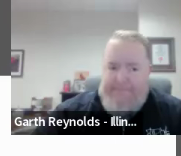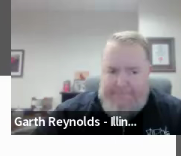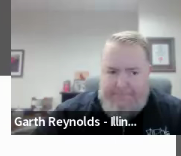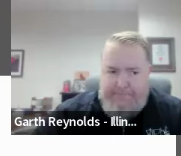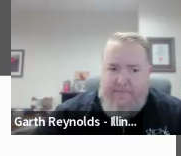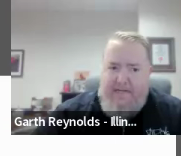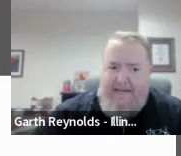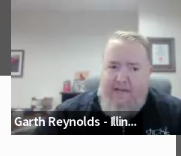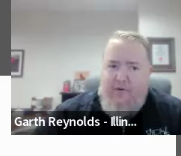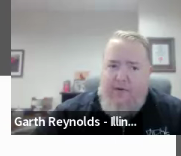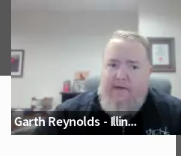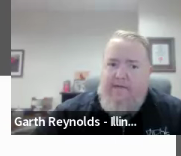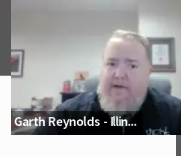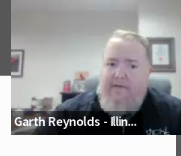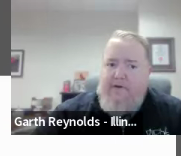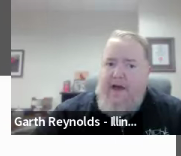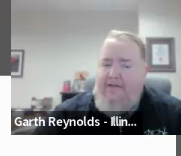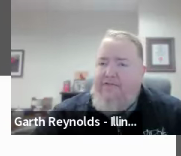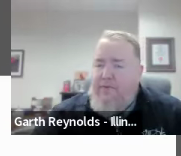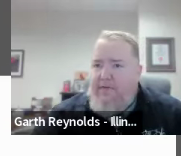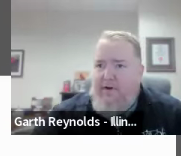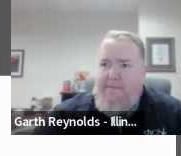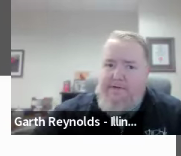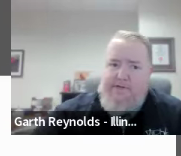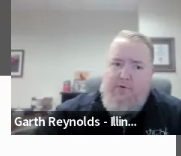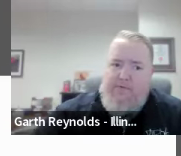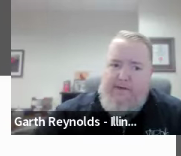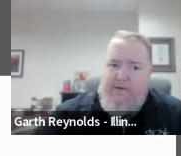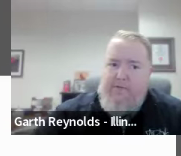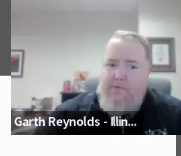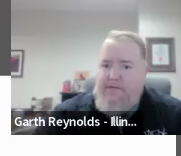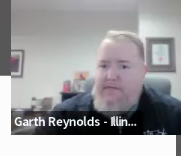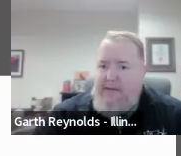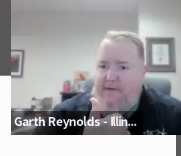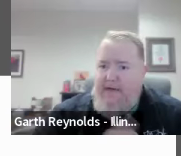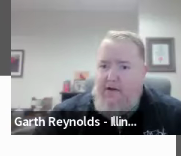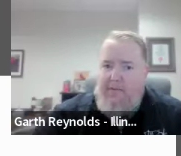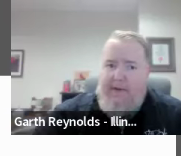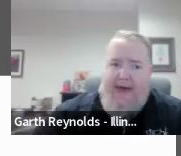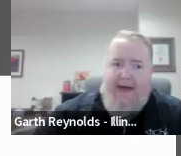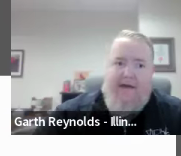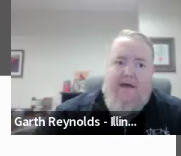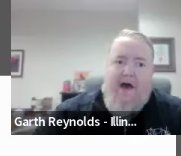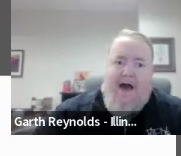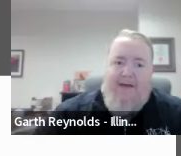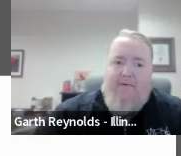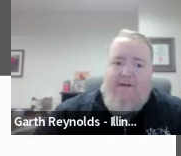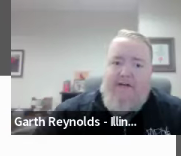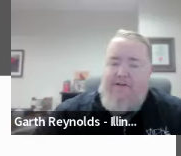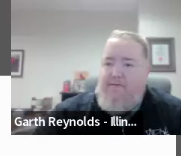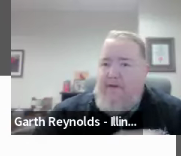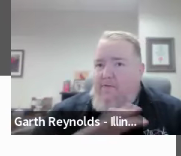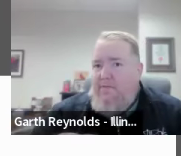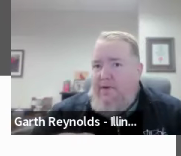where in Illinois, the governor has three different options: total veto, which is the same, kick it all the way back; item